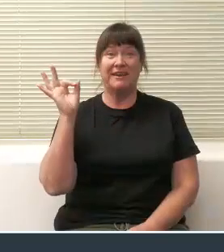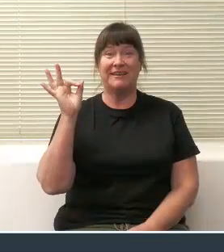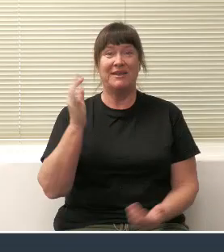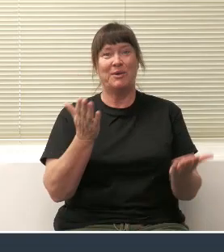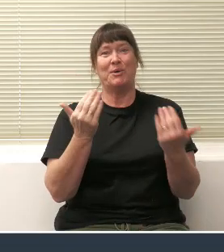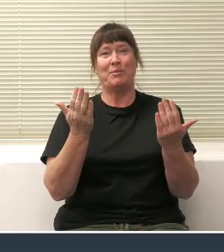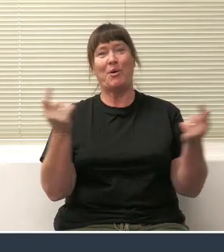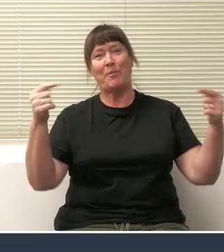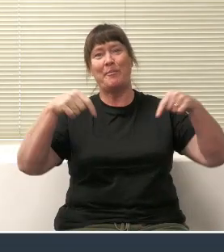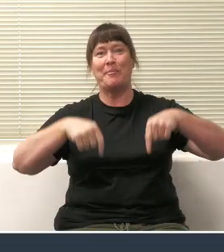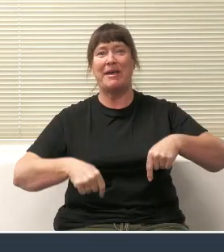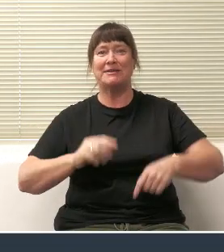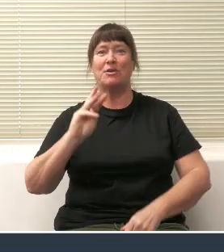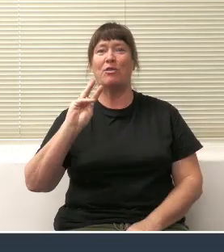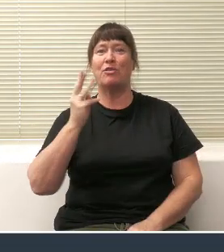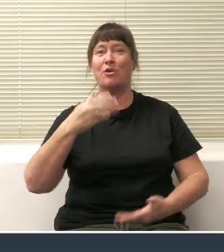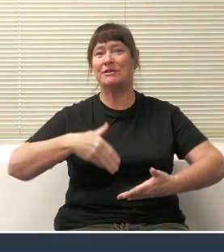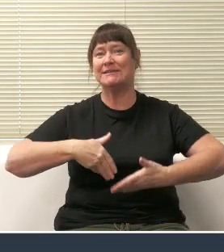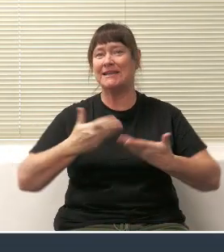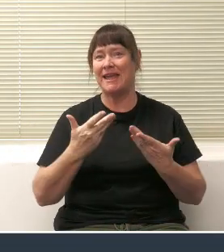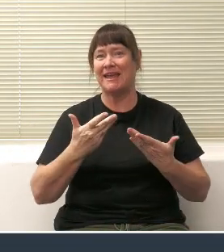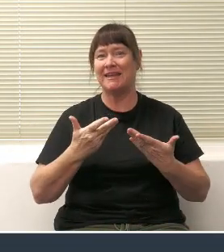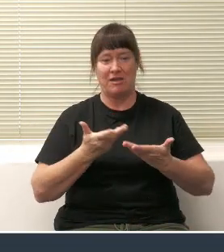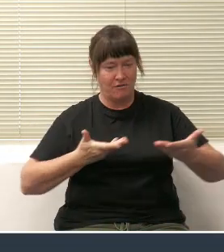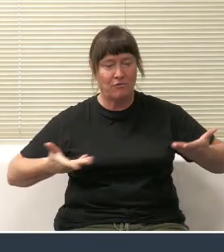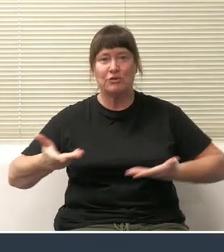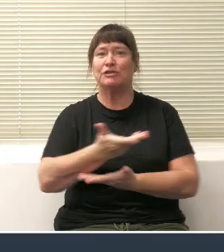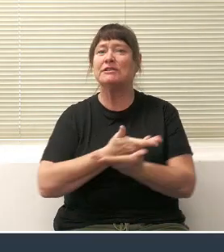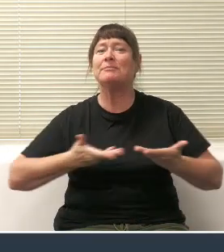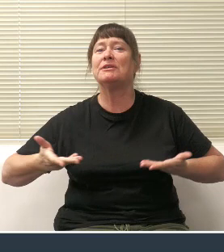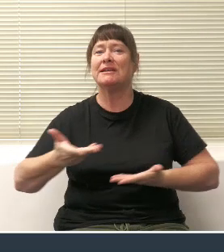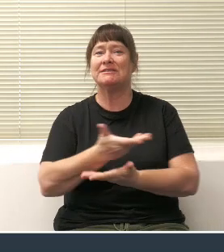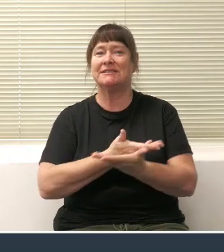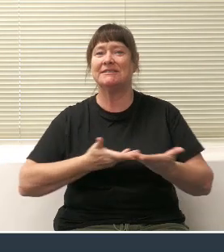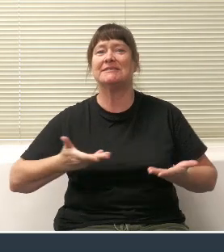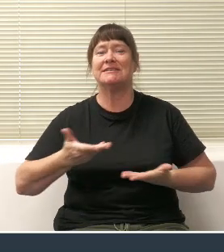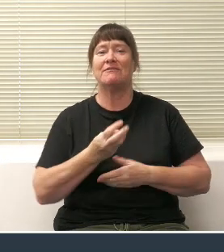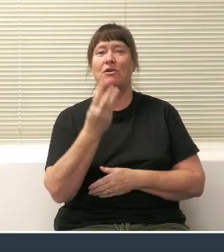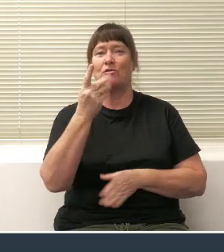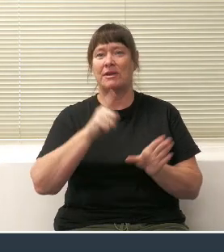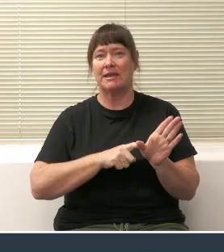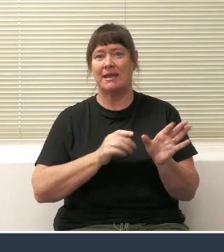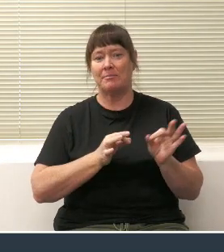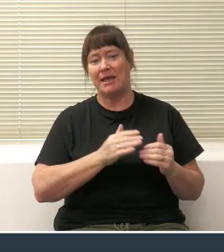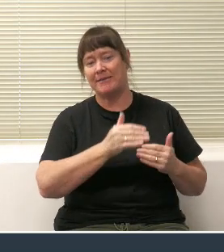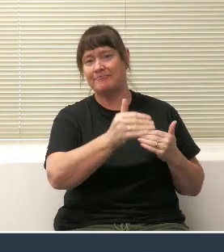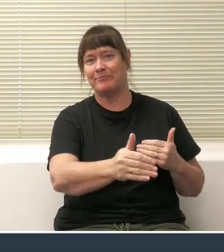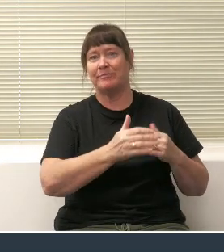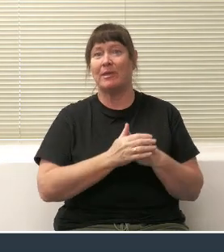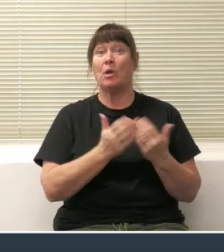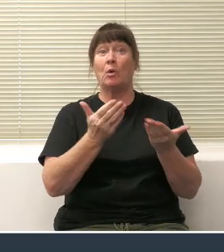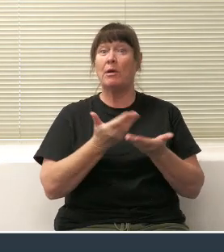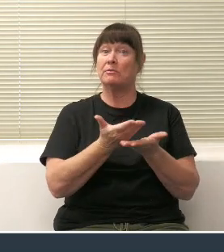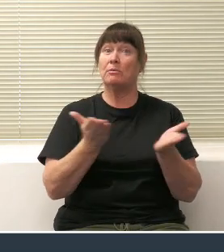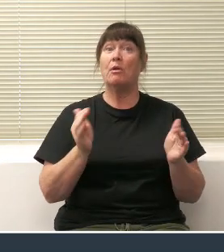and welcome back to our third day and deliberations of our 3-year plan. Welcome to everybody, and just a